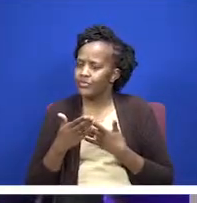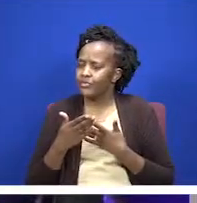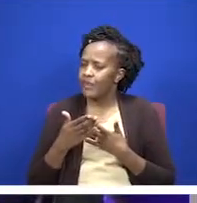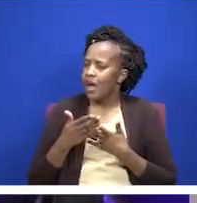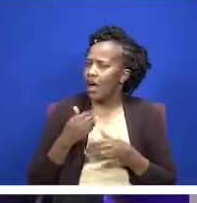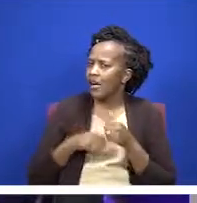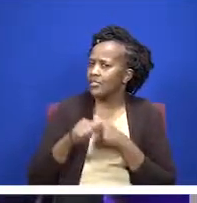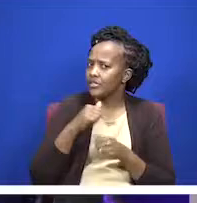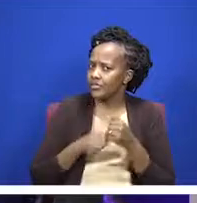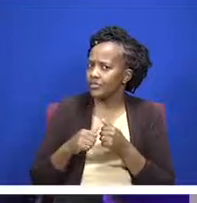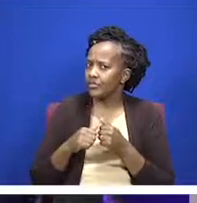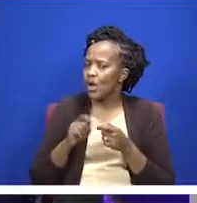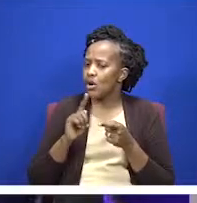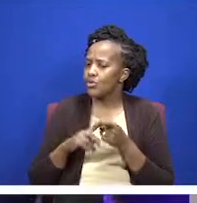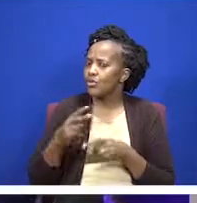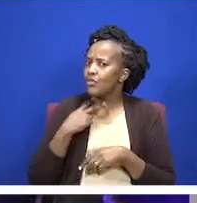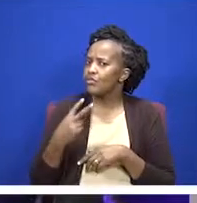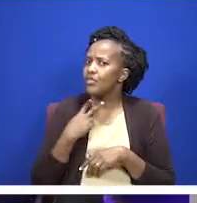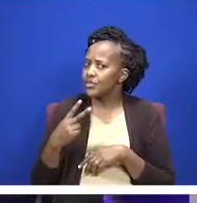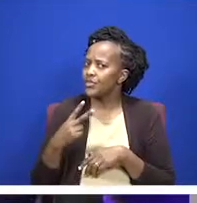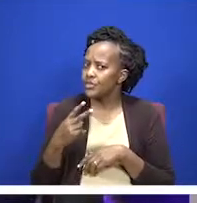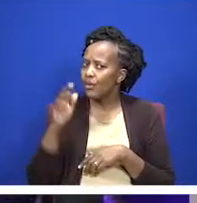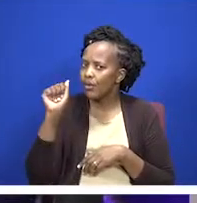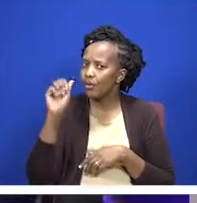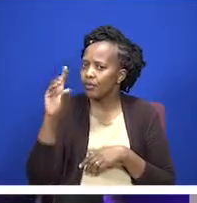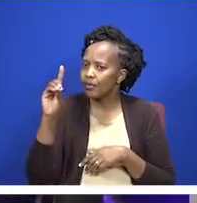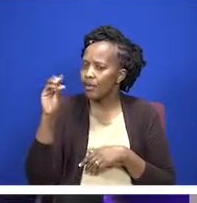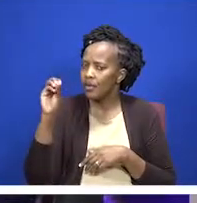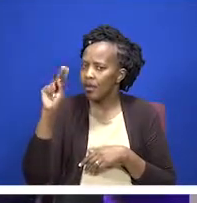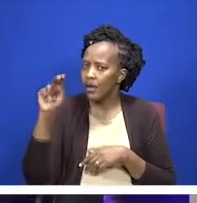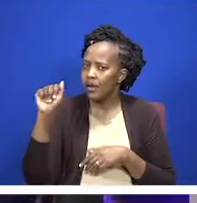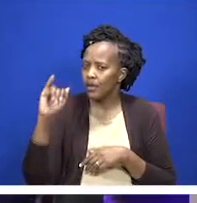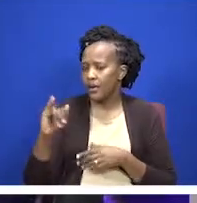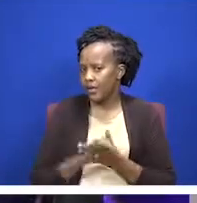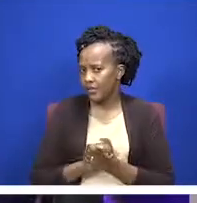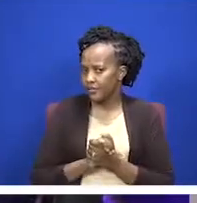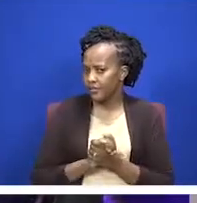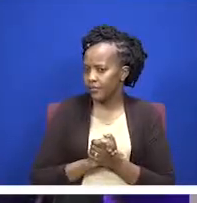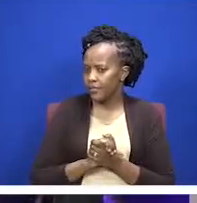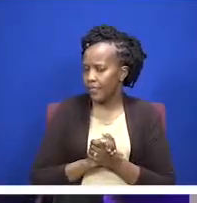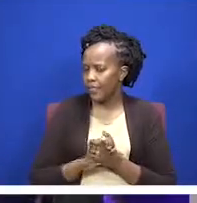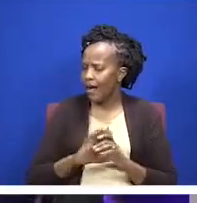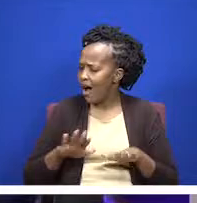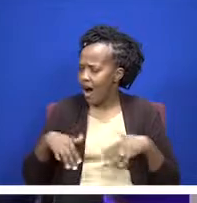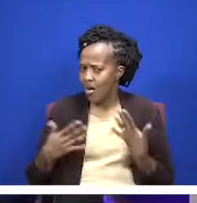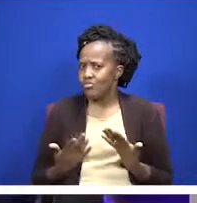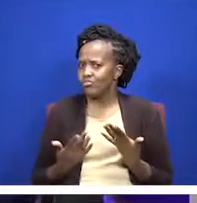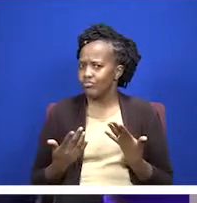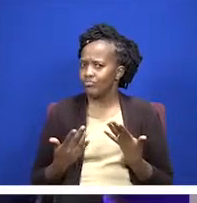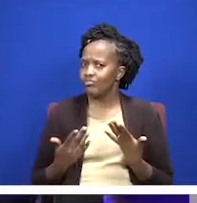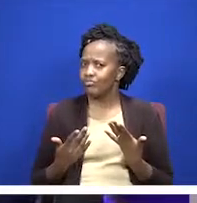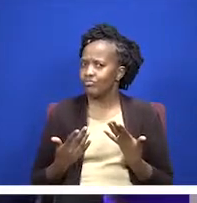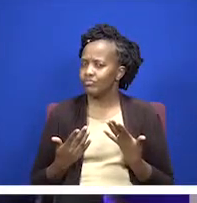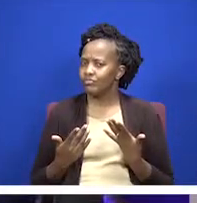home? Now that we've described him in all those that the description, how should we respond to our